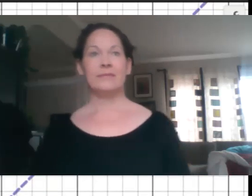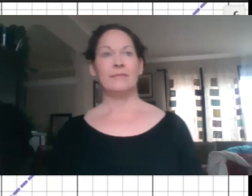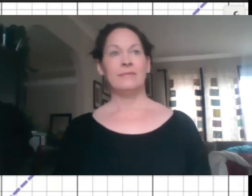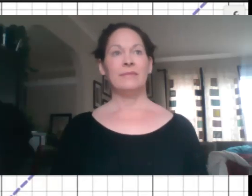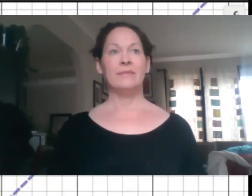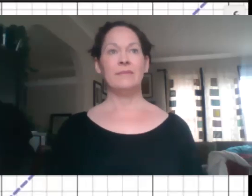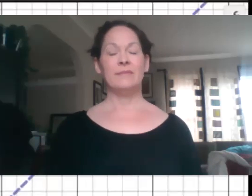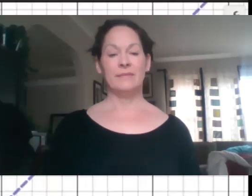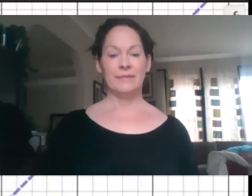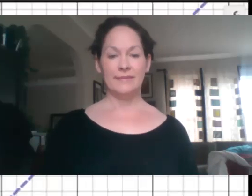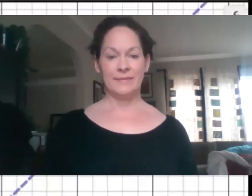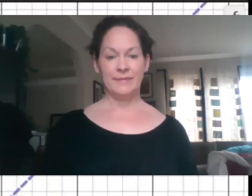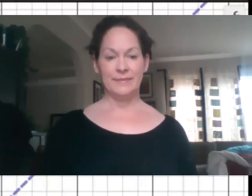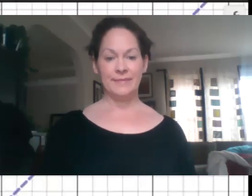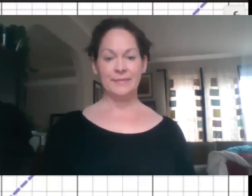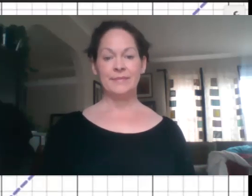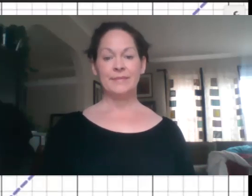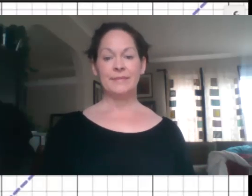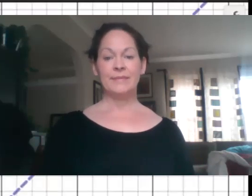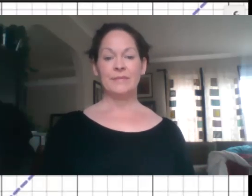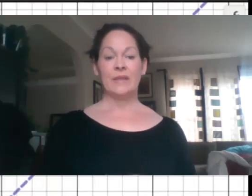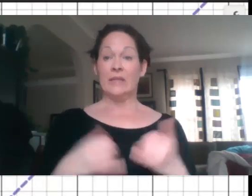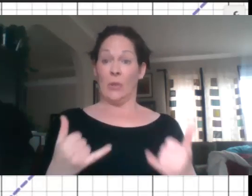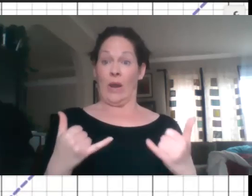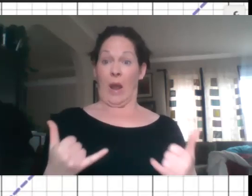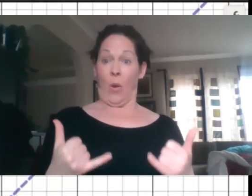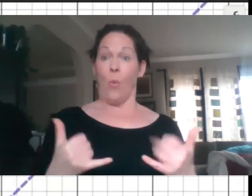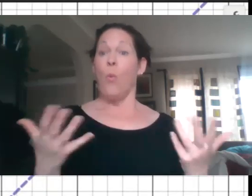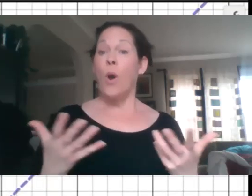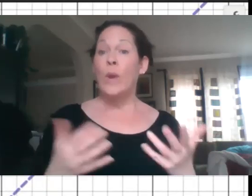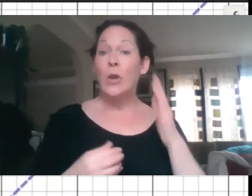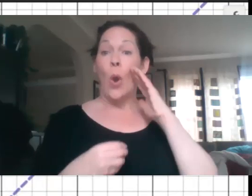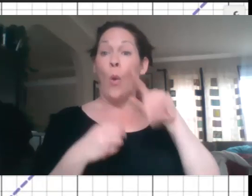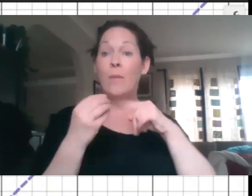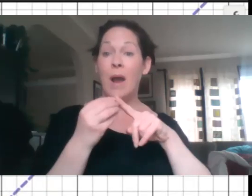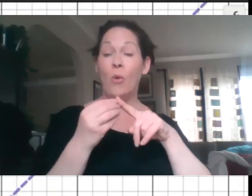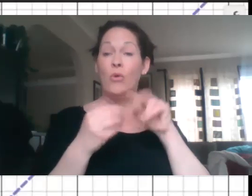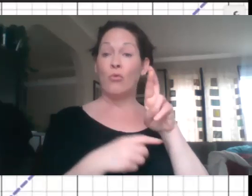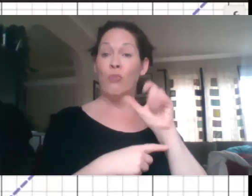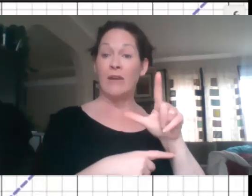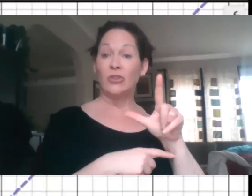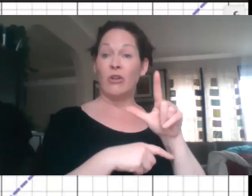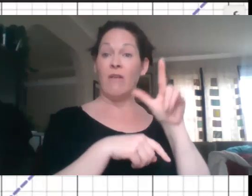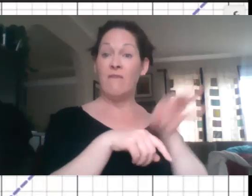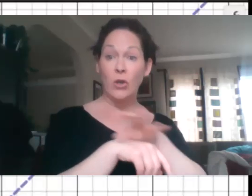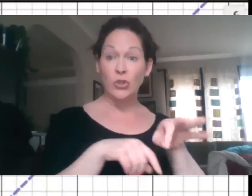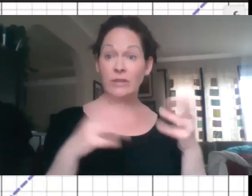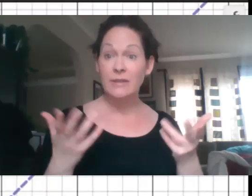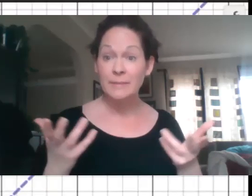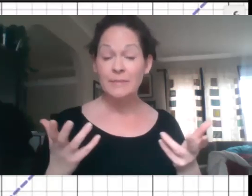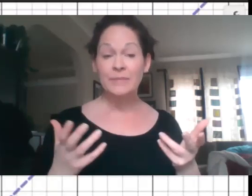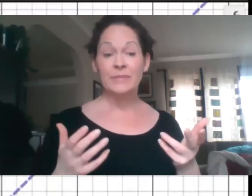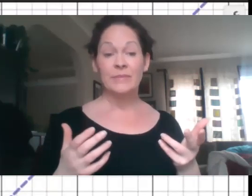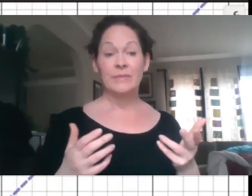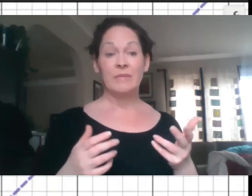a value at 1. And so what we know about rational functions, this should tell